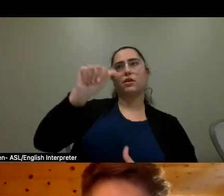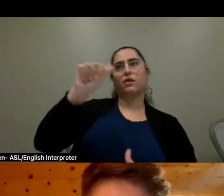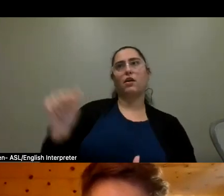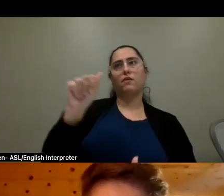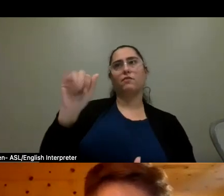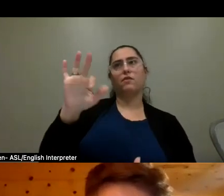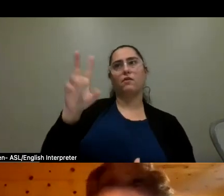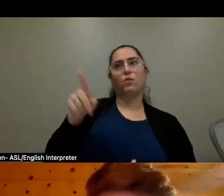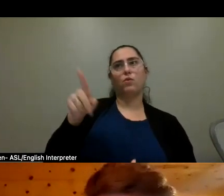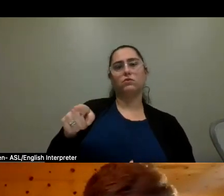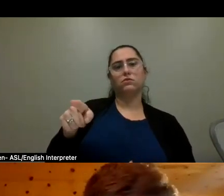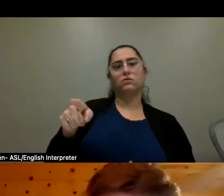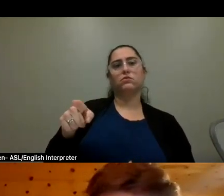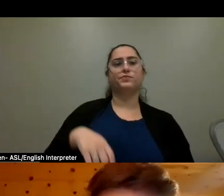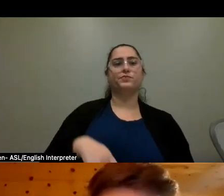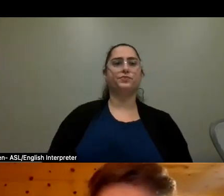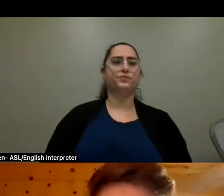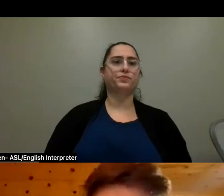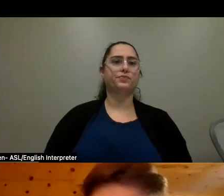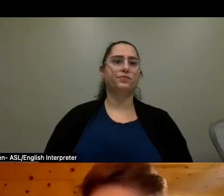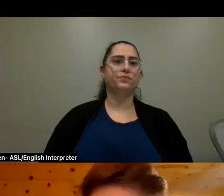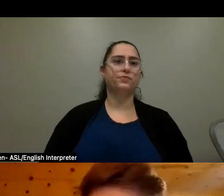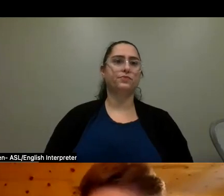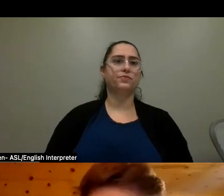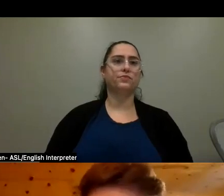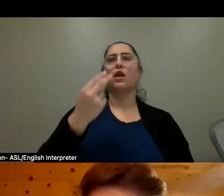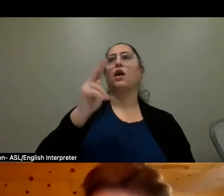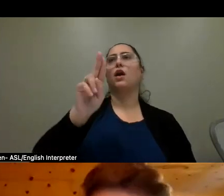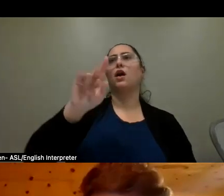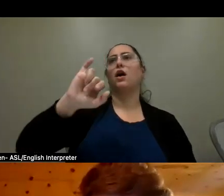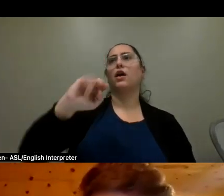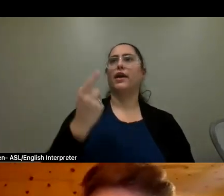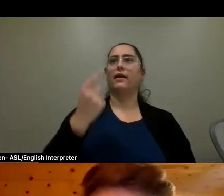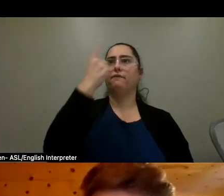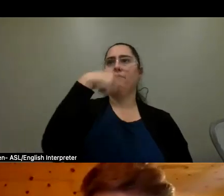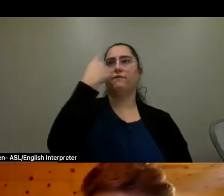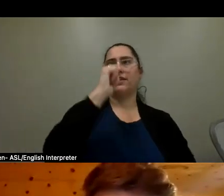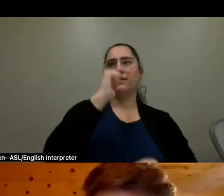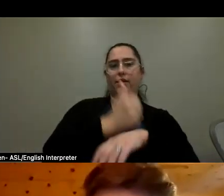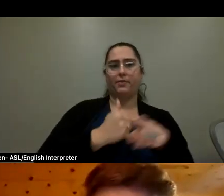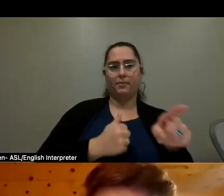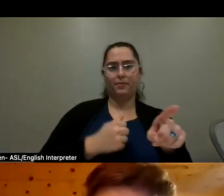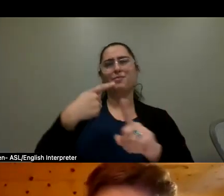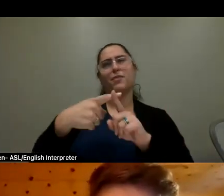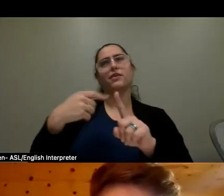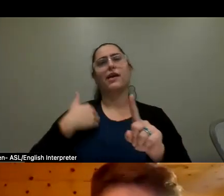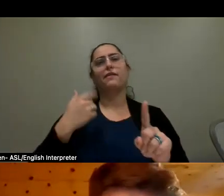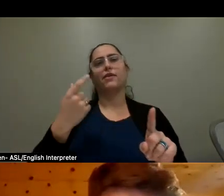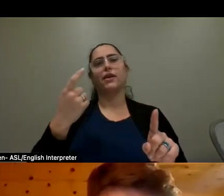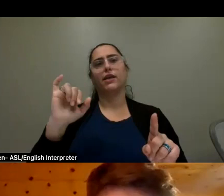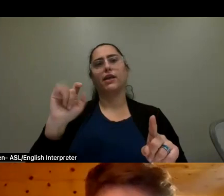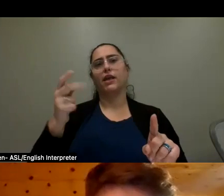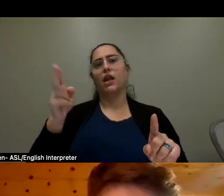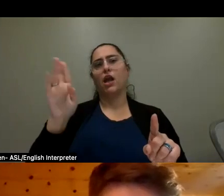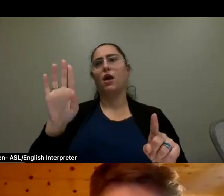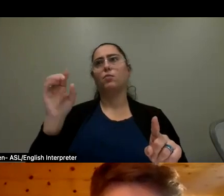is this Hugging Face setup. There's also a GitHub code where it has maybe slightly more options how to make, but this is a very simple setup. So in